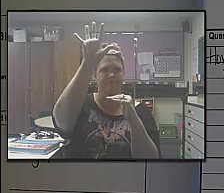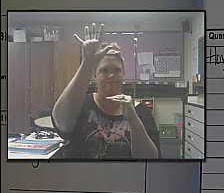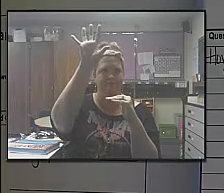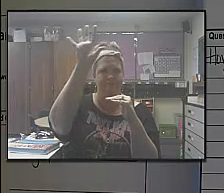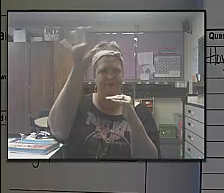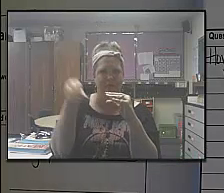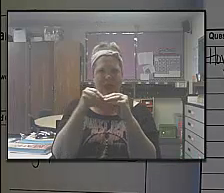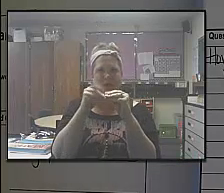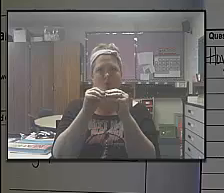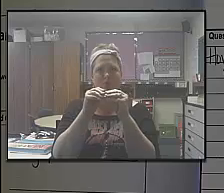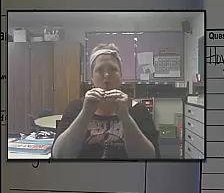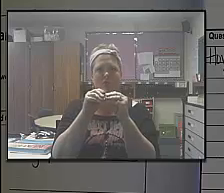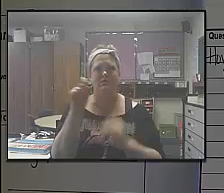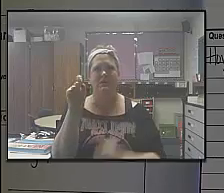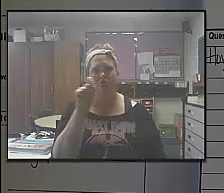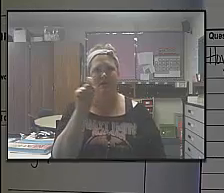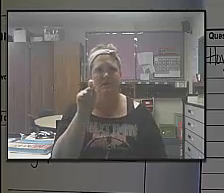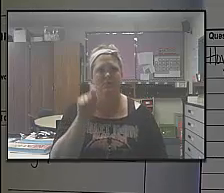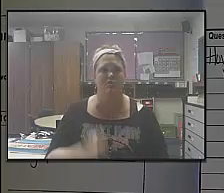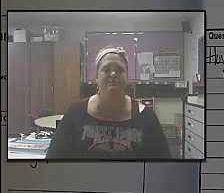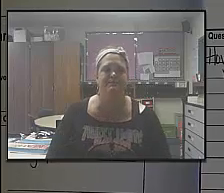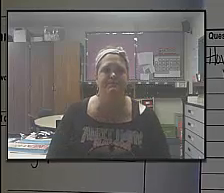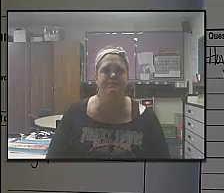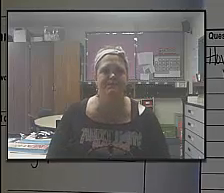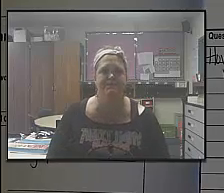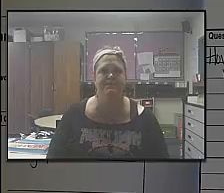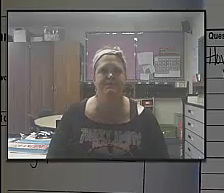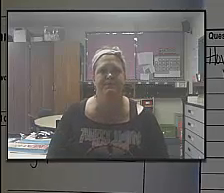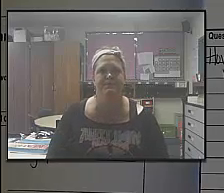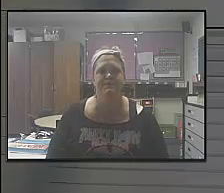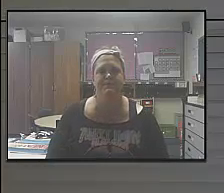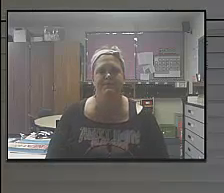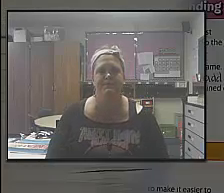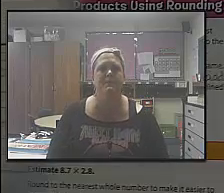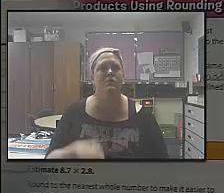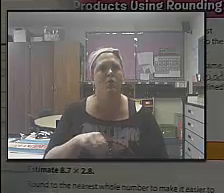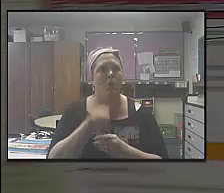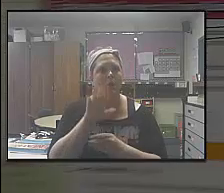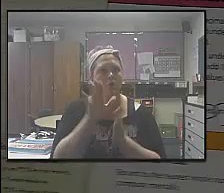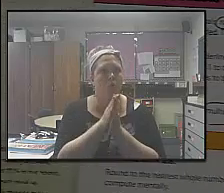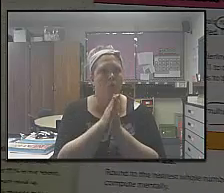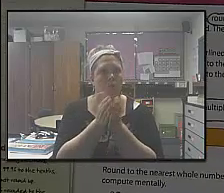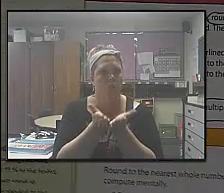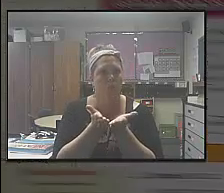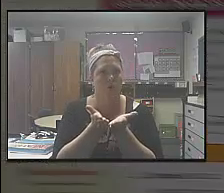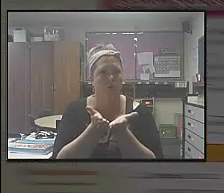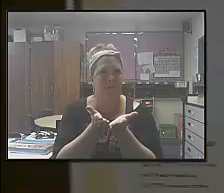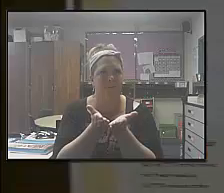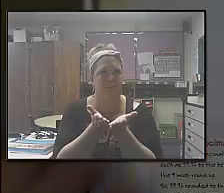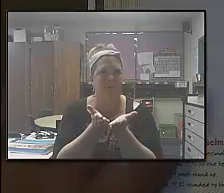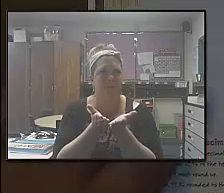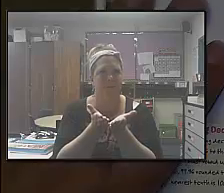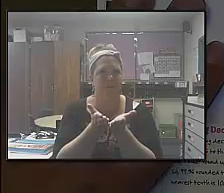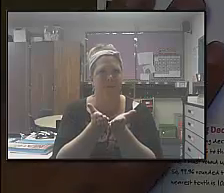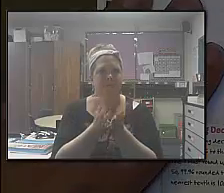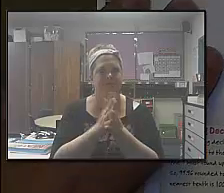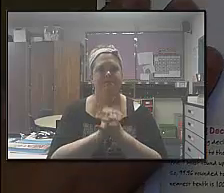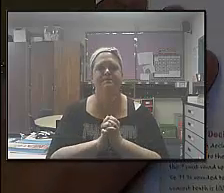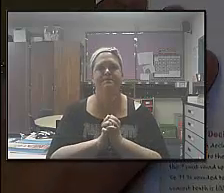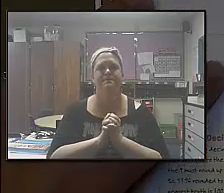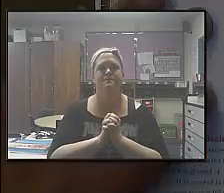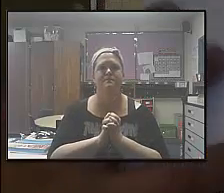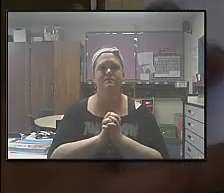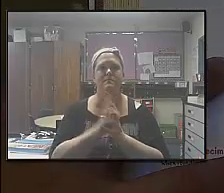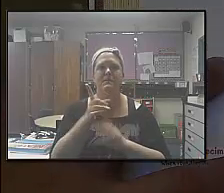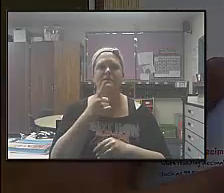as with whole numbers. Add This 1 is more. telling you to estimate. So, in your book, you can. It's going to give you a